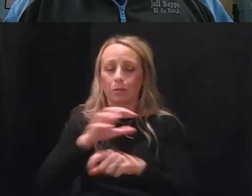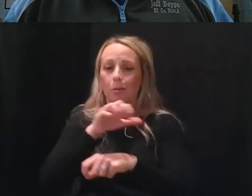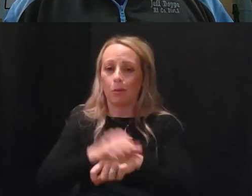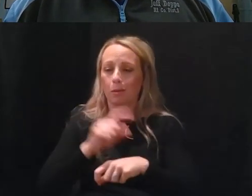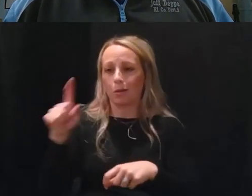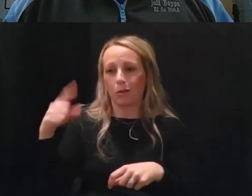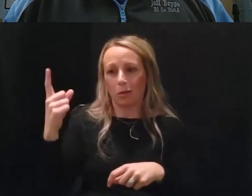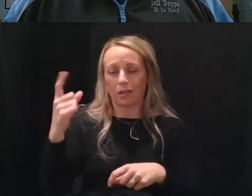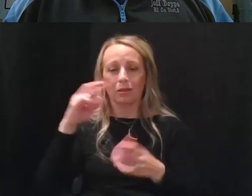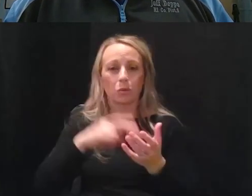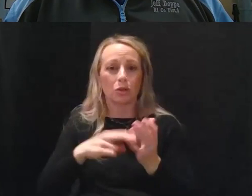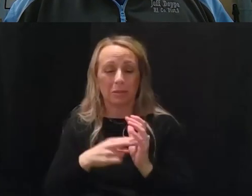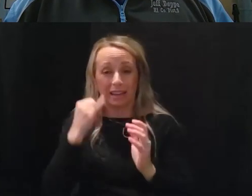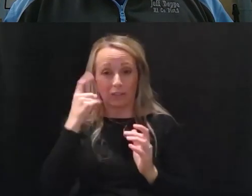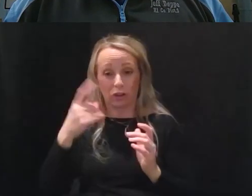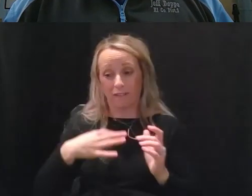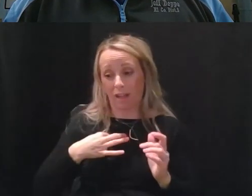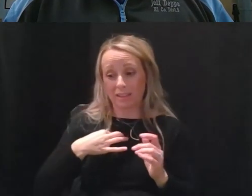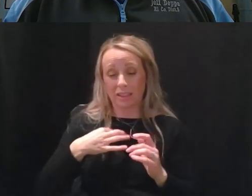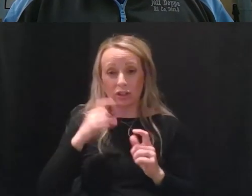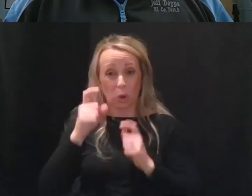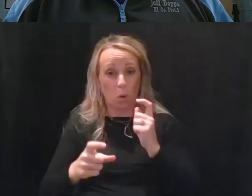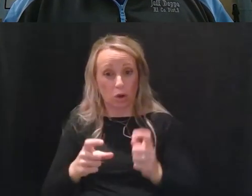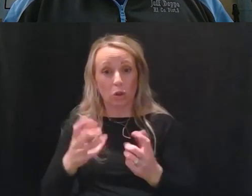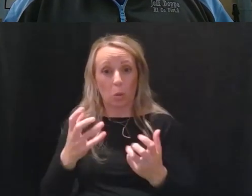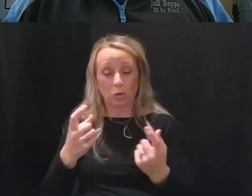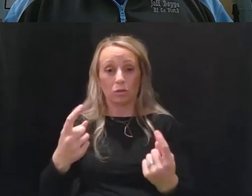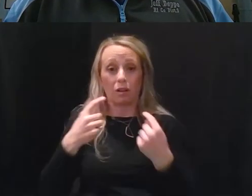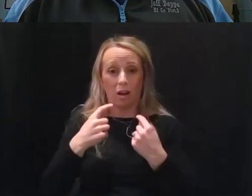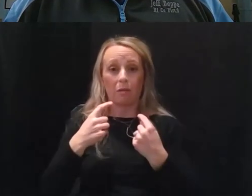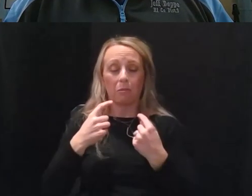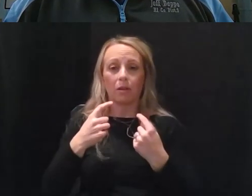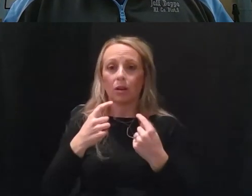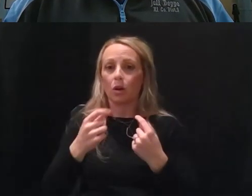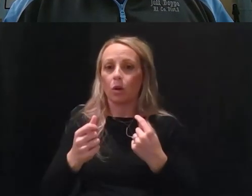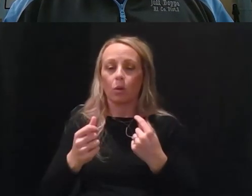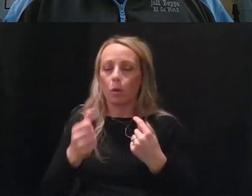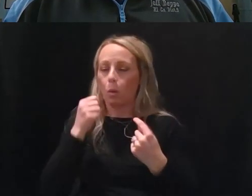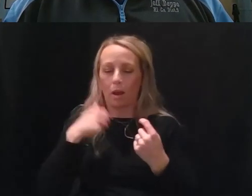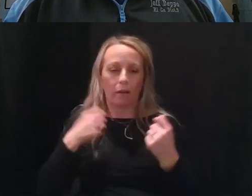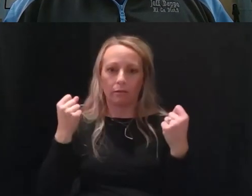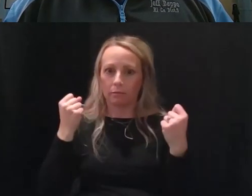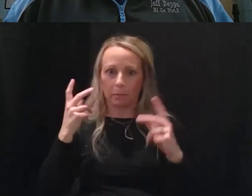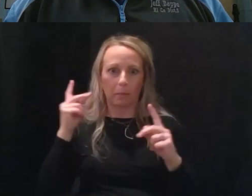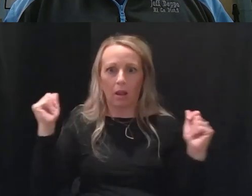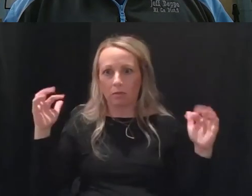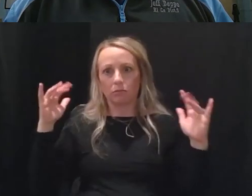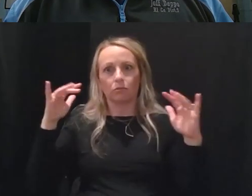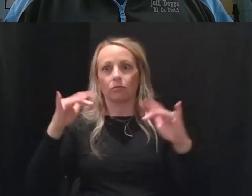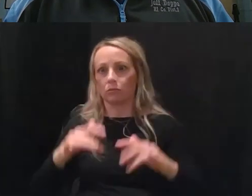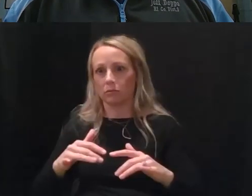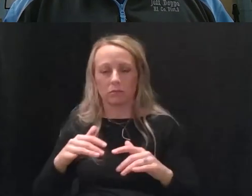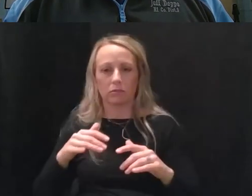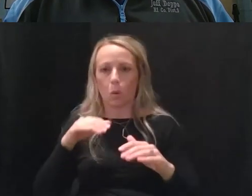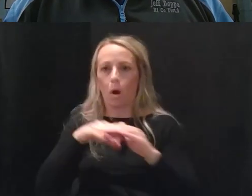you are a volunteer donor and you want to come donate, we won't have a mass of walk-ins come in because we can't control that. You know,